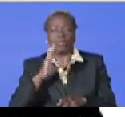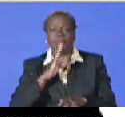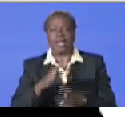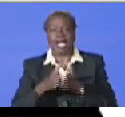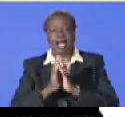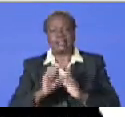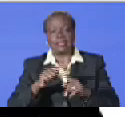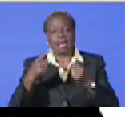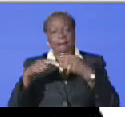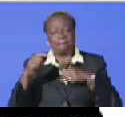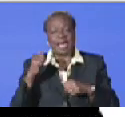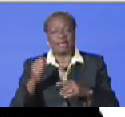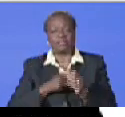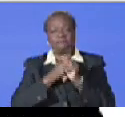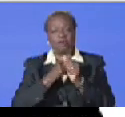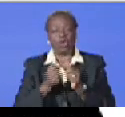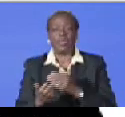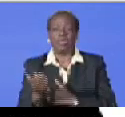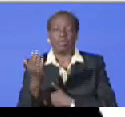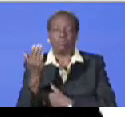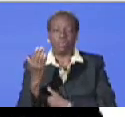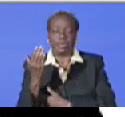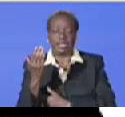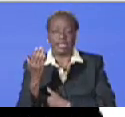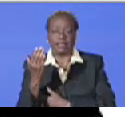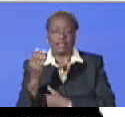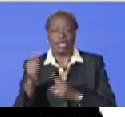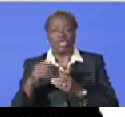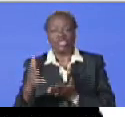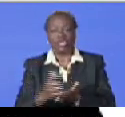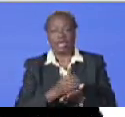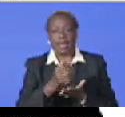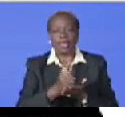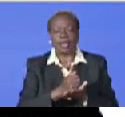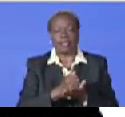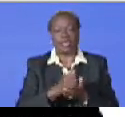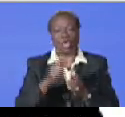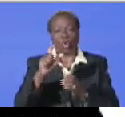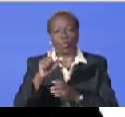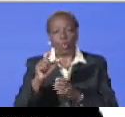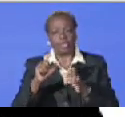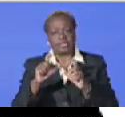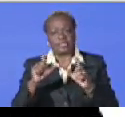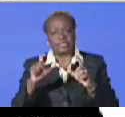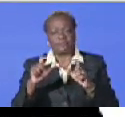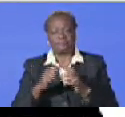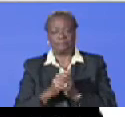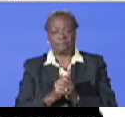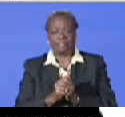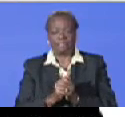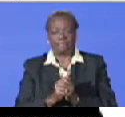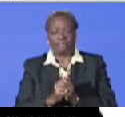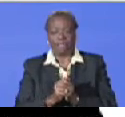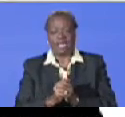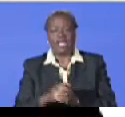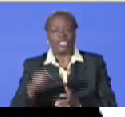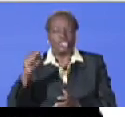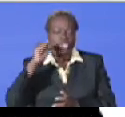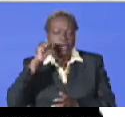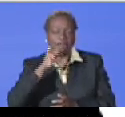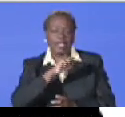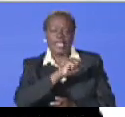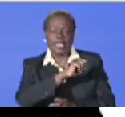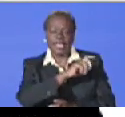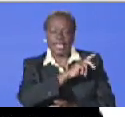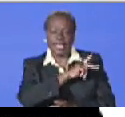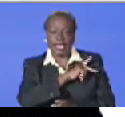asked to come back the following morning to collect their coupon. Assistant Director of the Department of Social Services, Shirley Kelly,